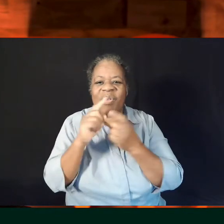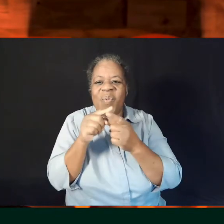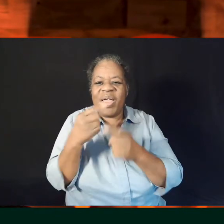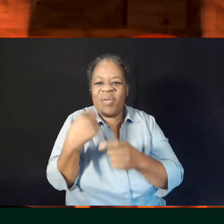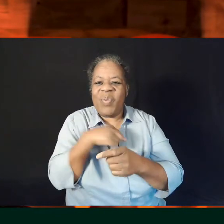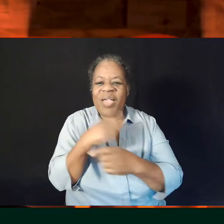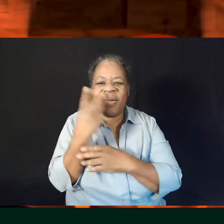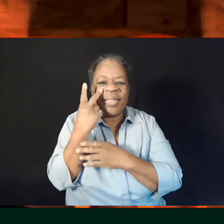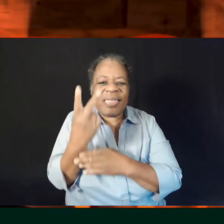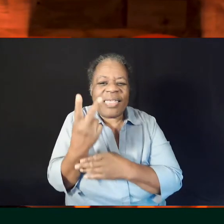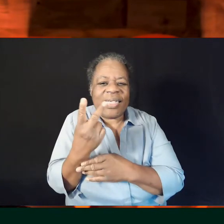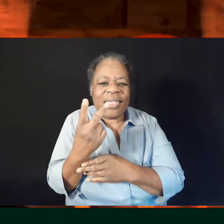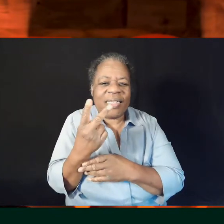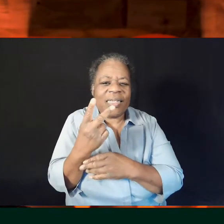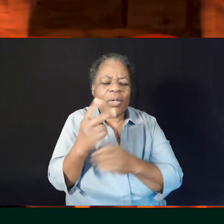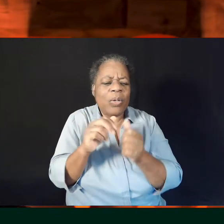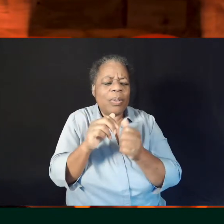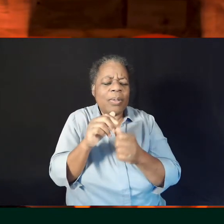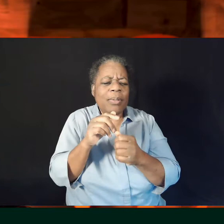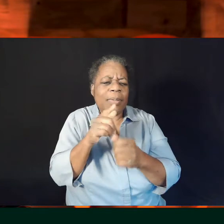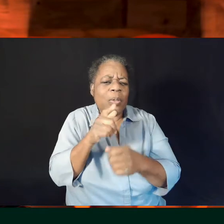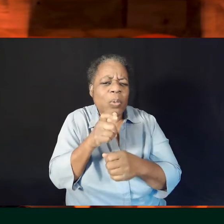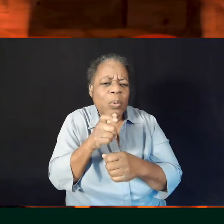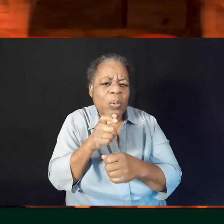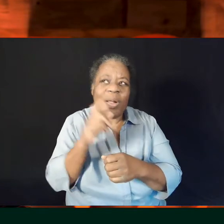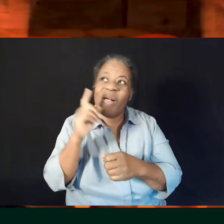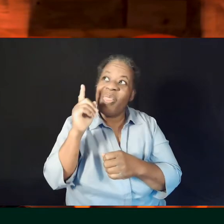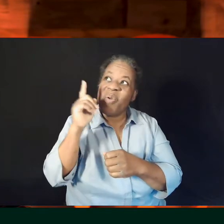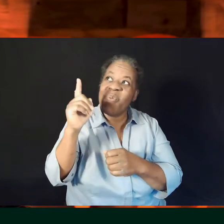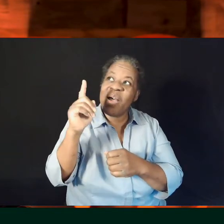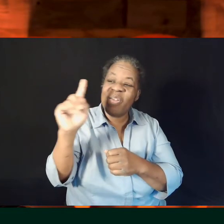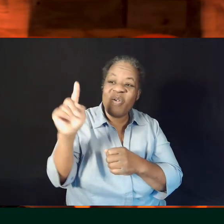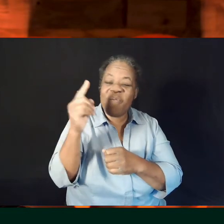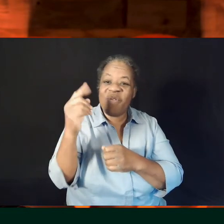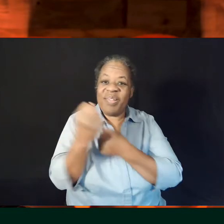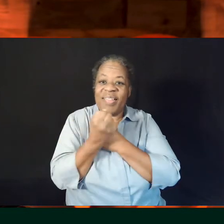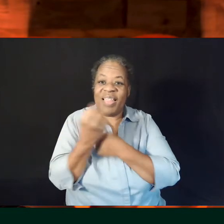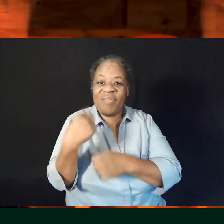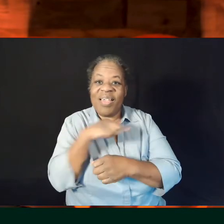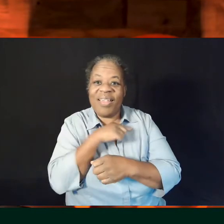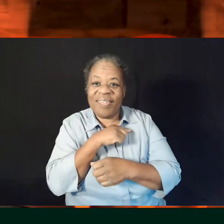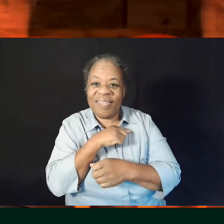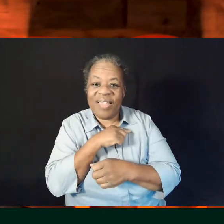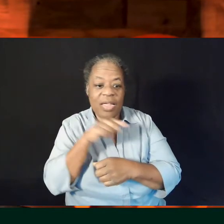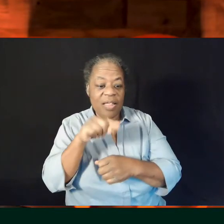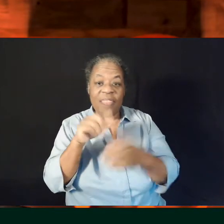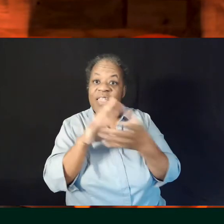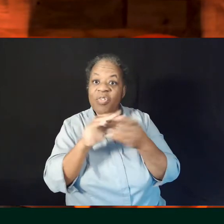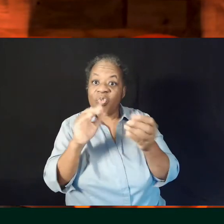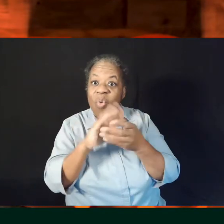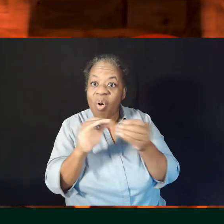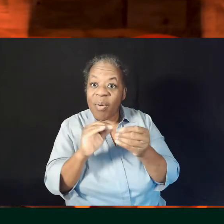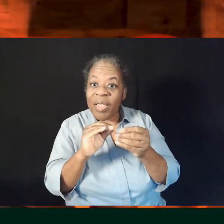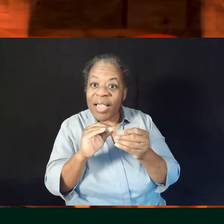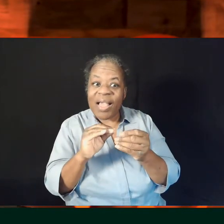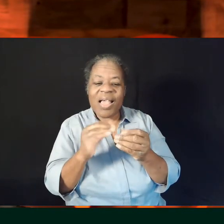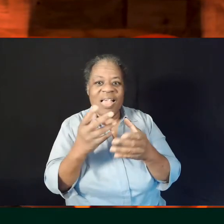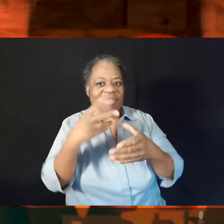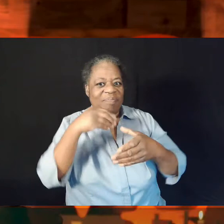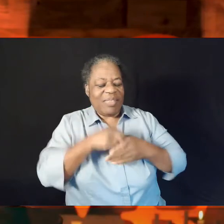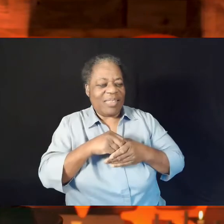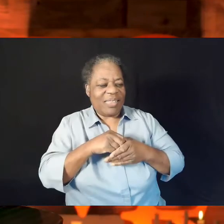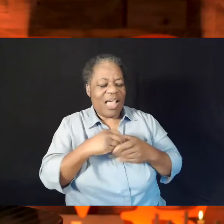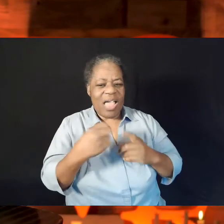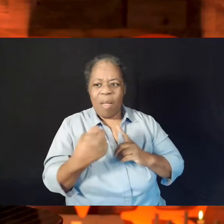first loved us. May this be one of those stories that gets inside you.